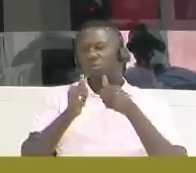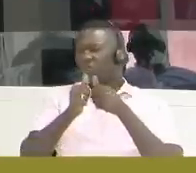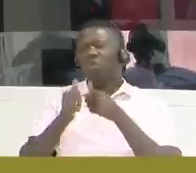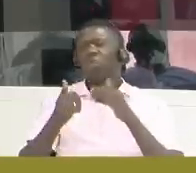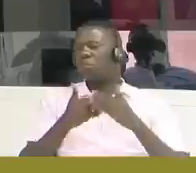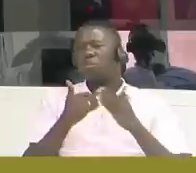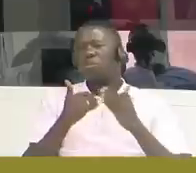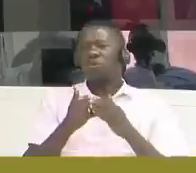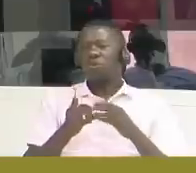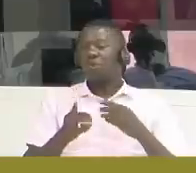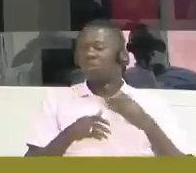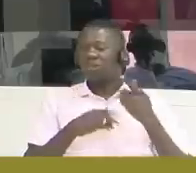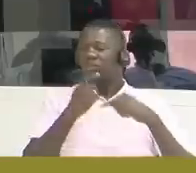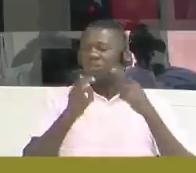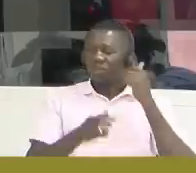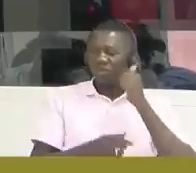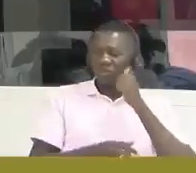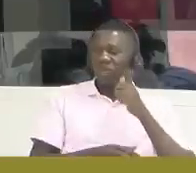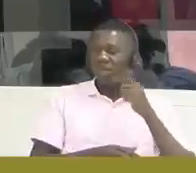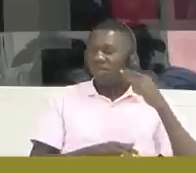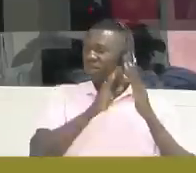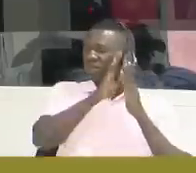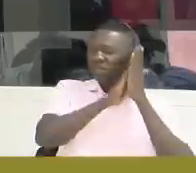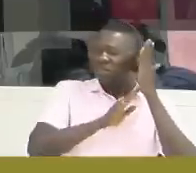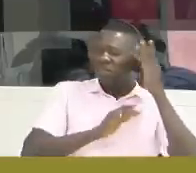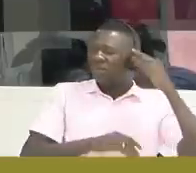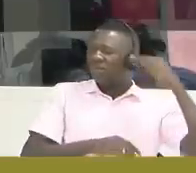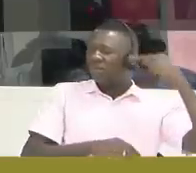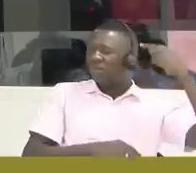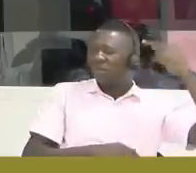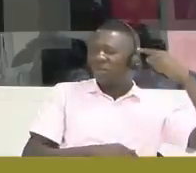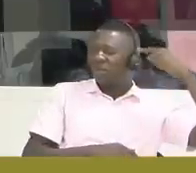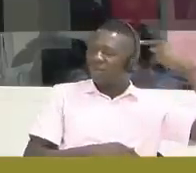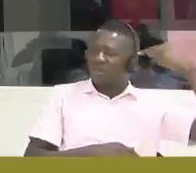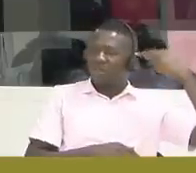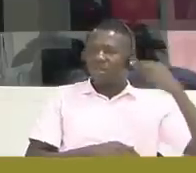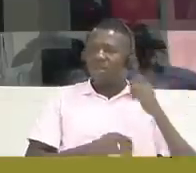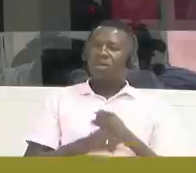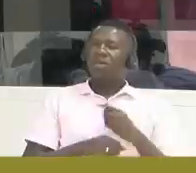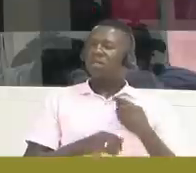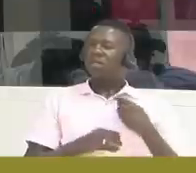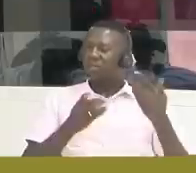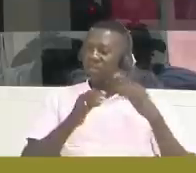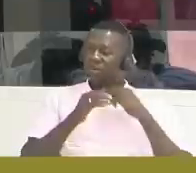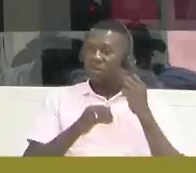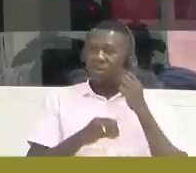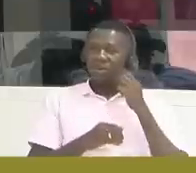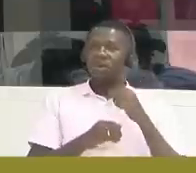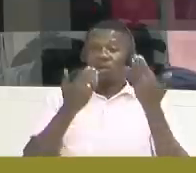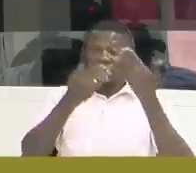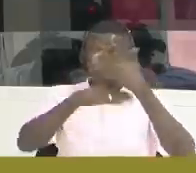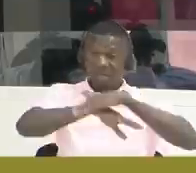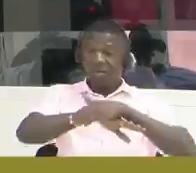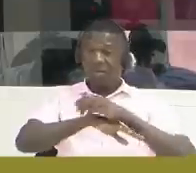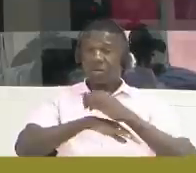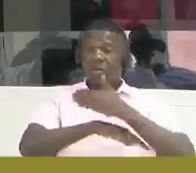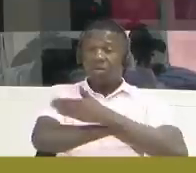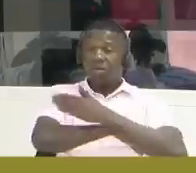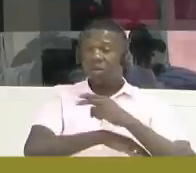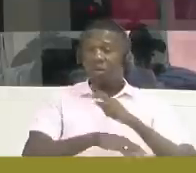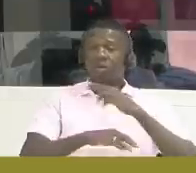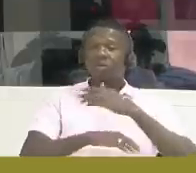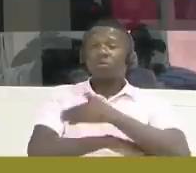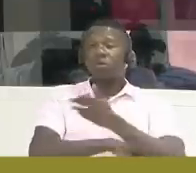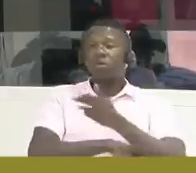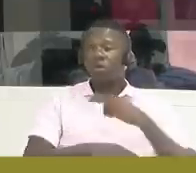to have nightmares. I will sleep at night. Until night, I will open my door. I will go and sit outside alone